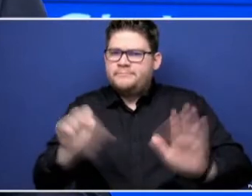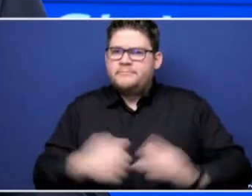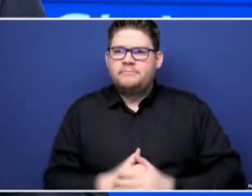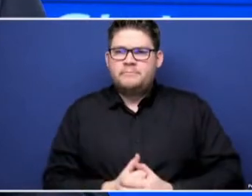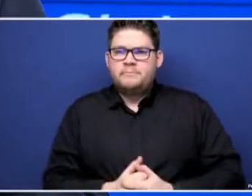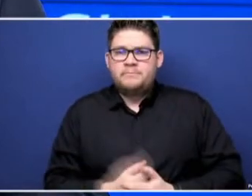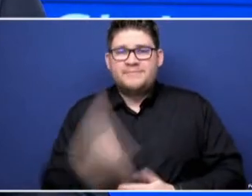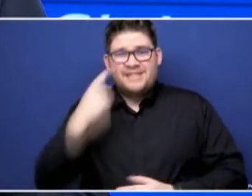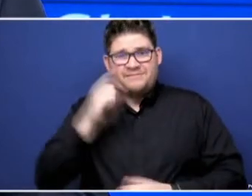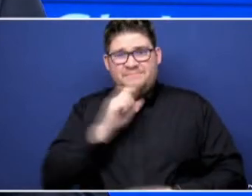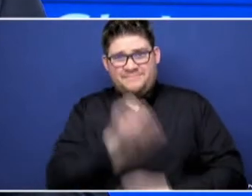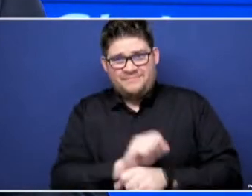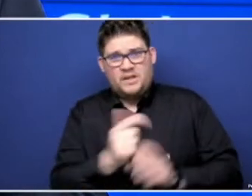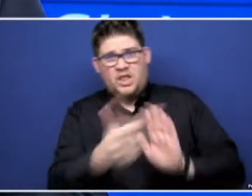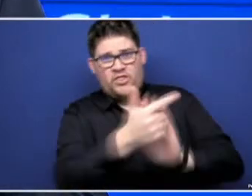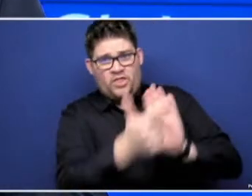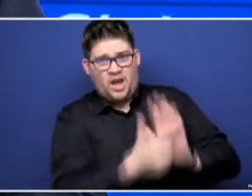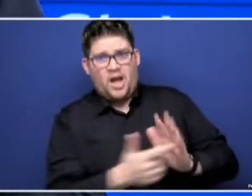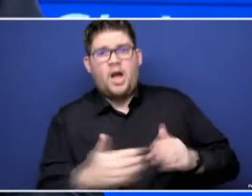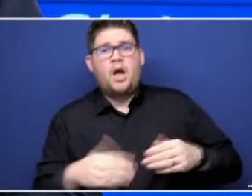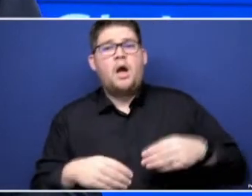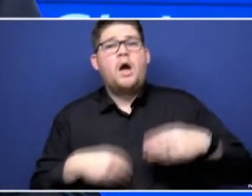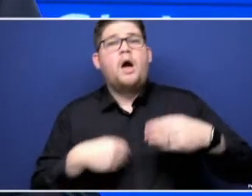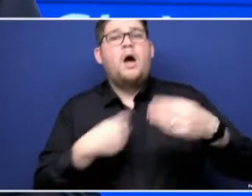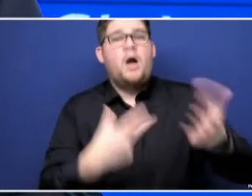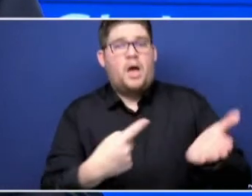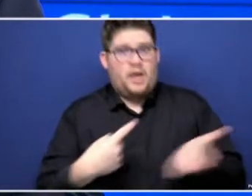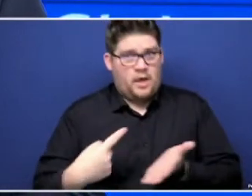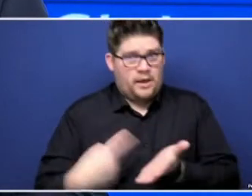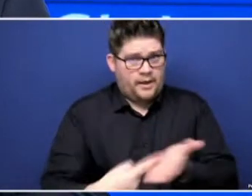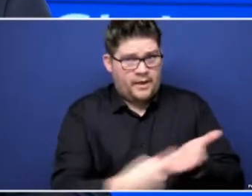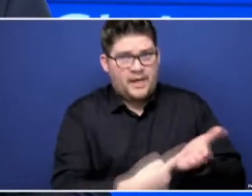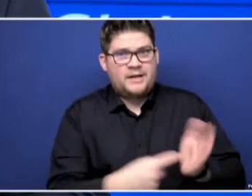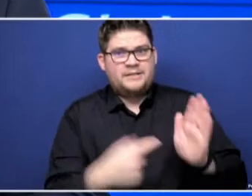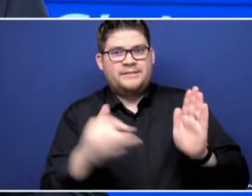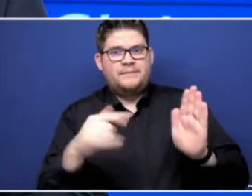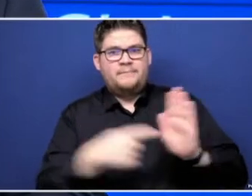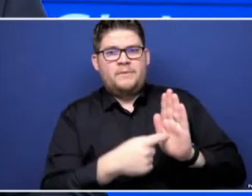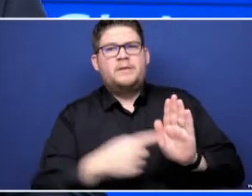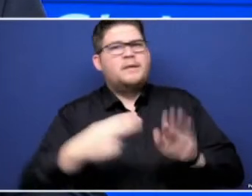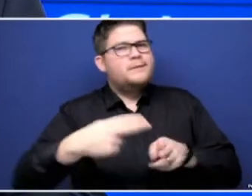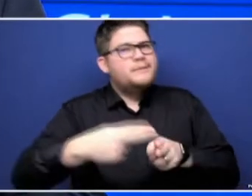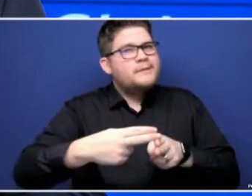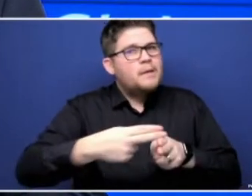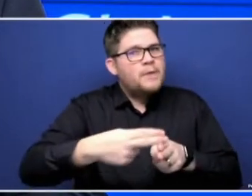think overwhelmingly British Columbians support that position. Katie, do you have a follow-up?